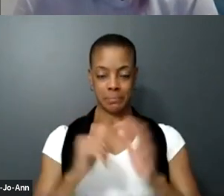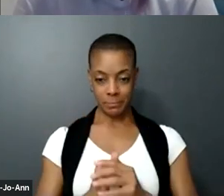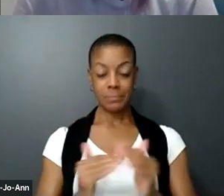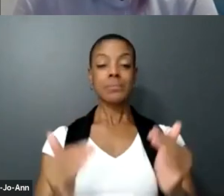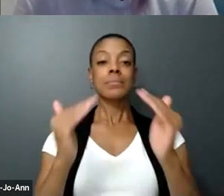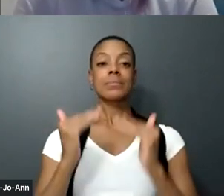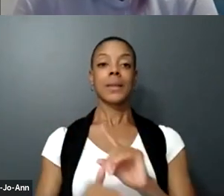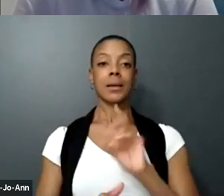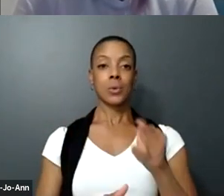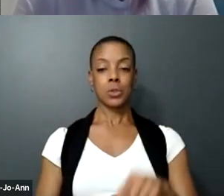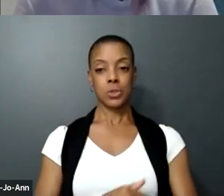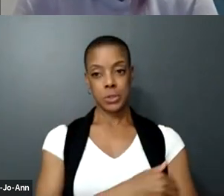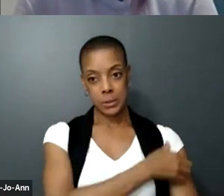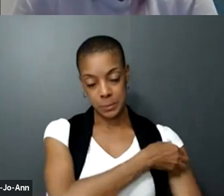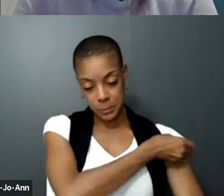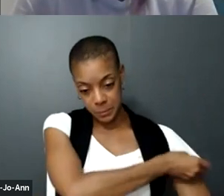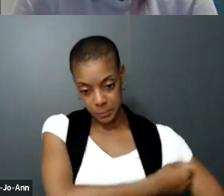next question.